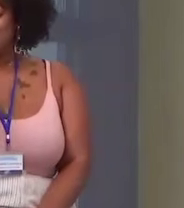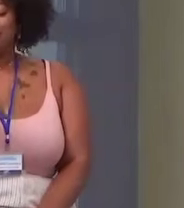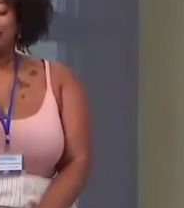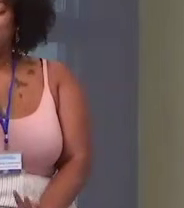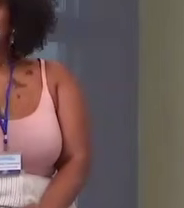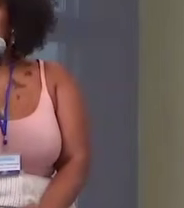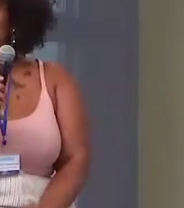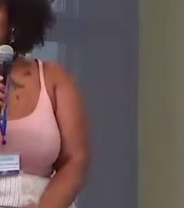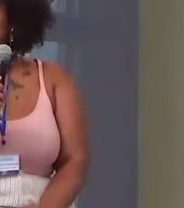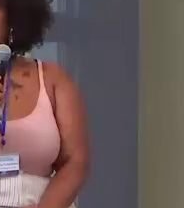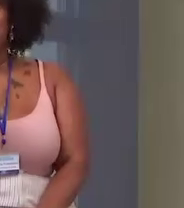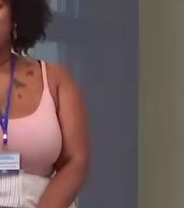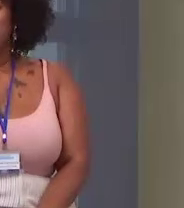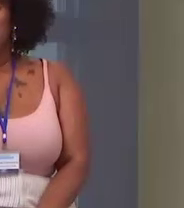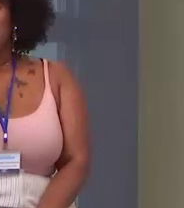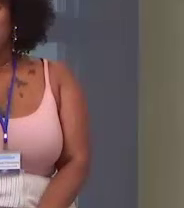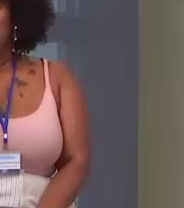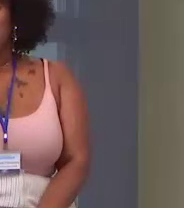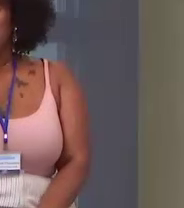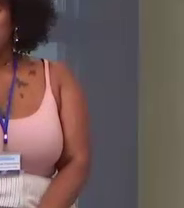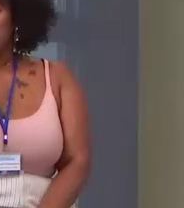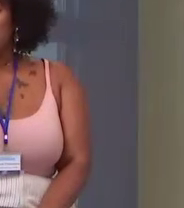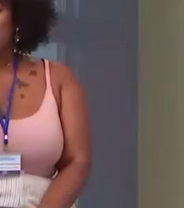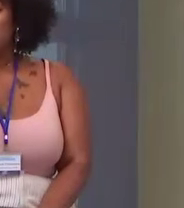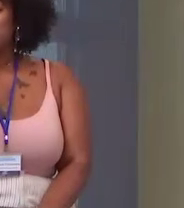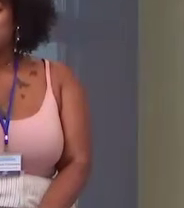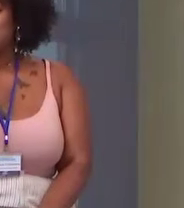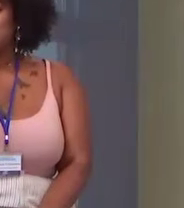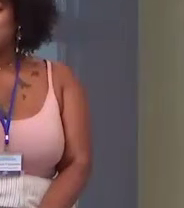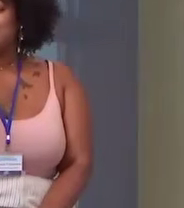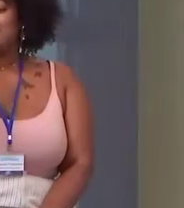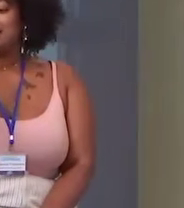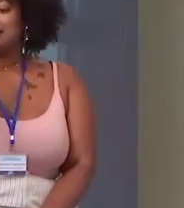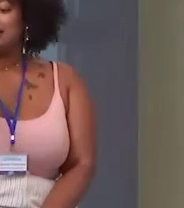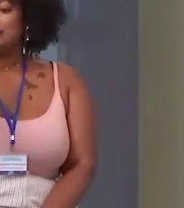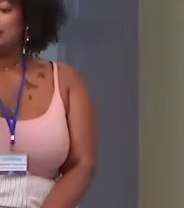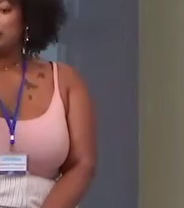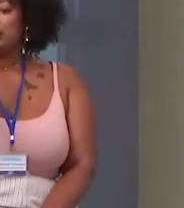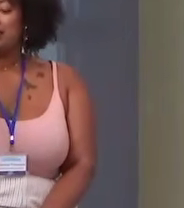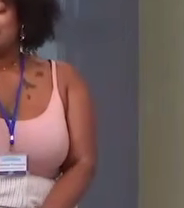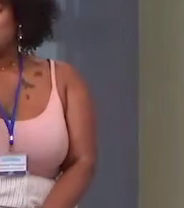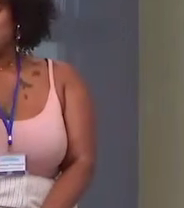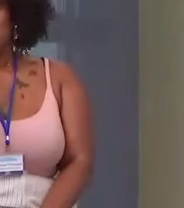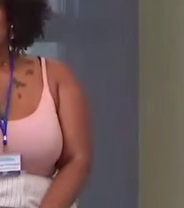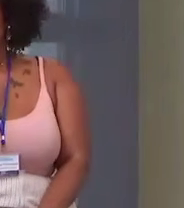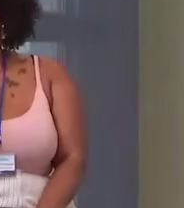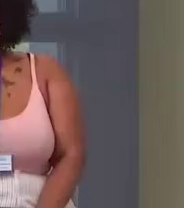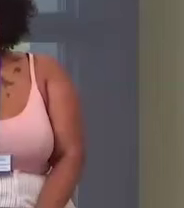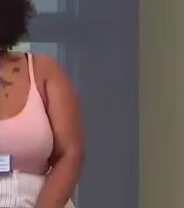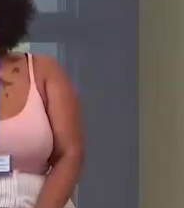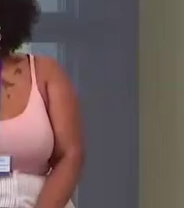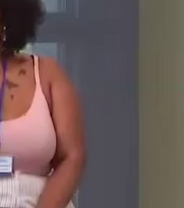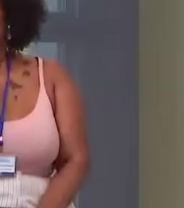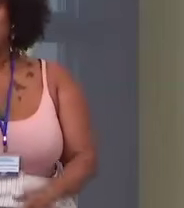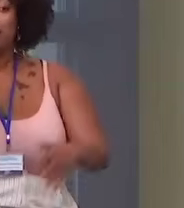Hi. Oh, one more. I understand that depression isn't something that we just wake